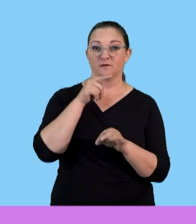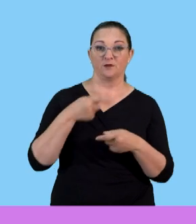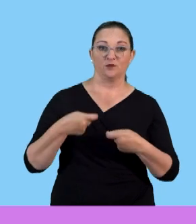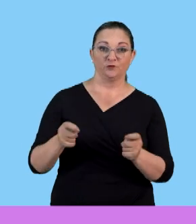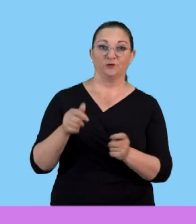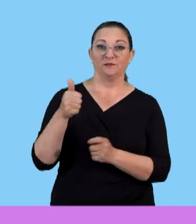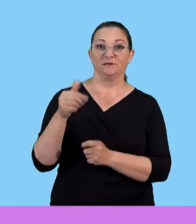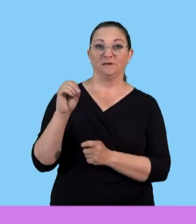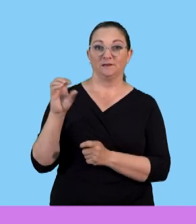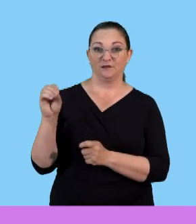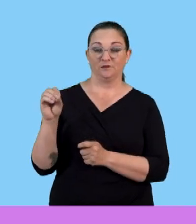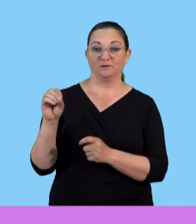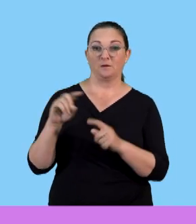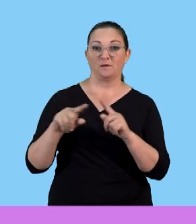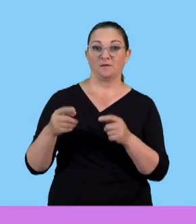says